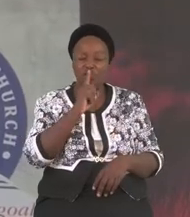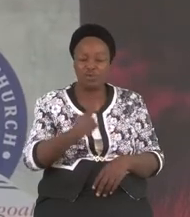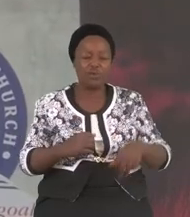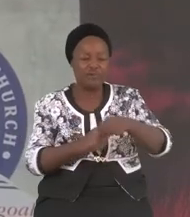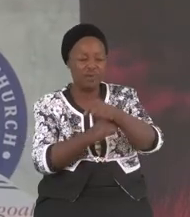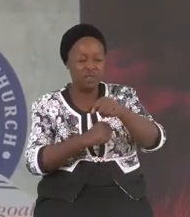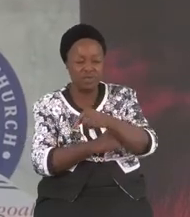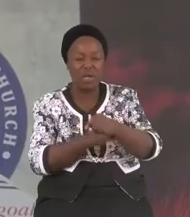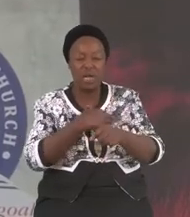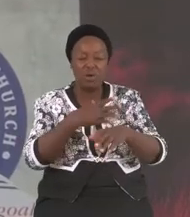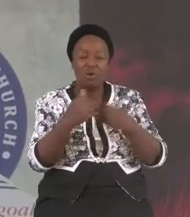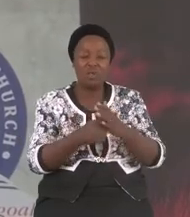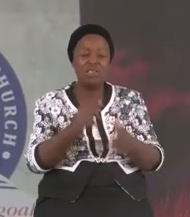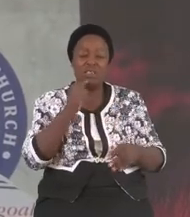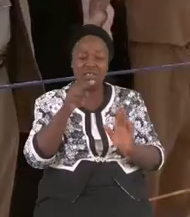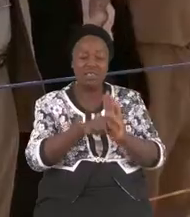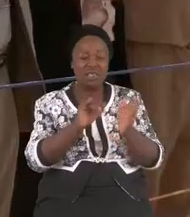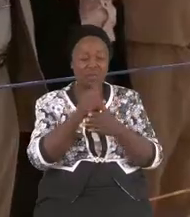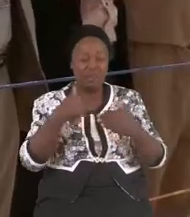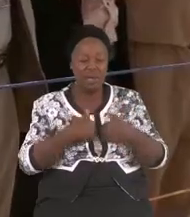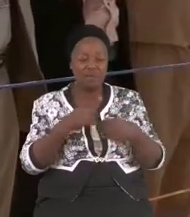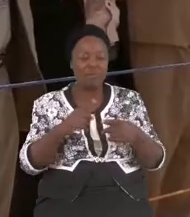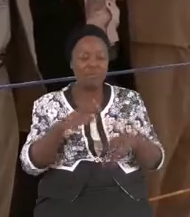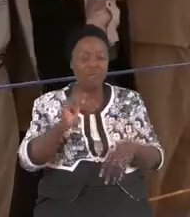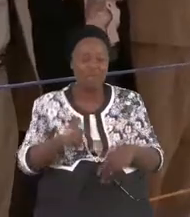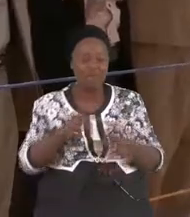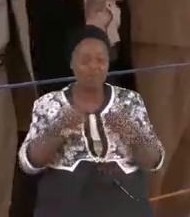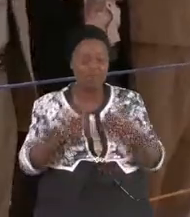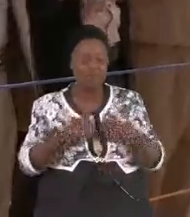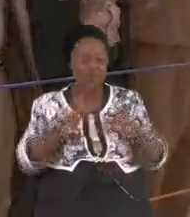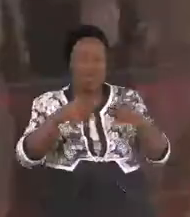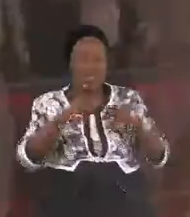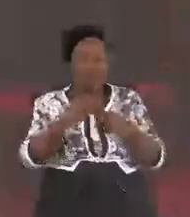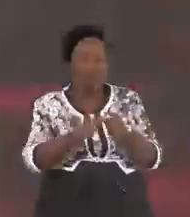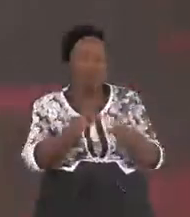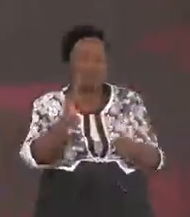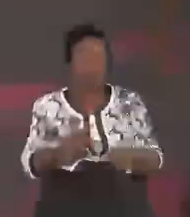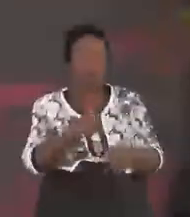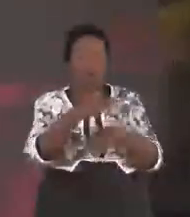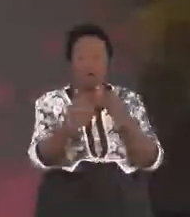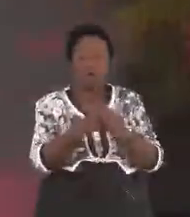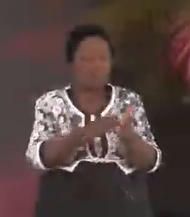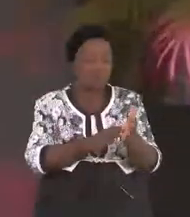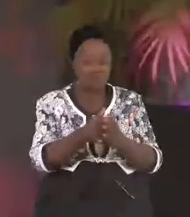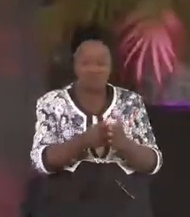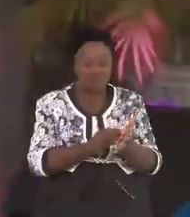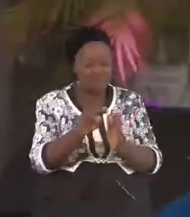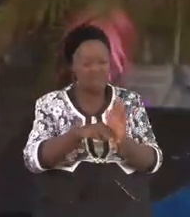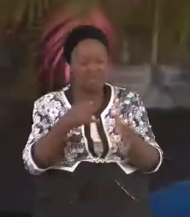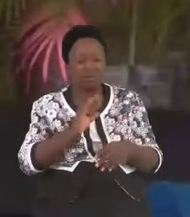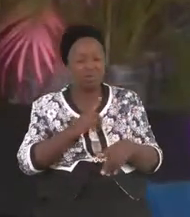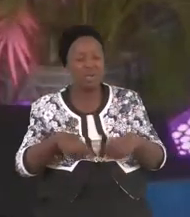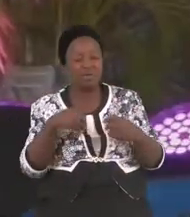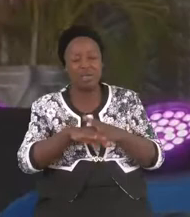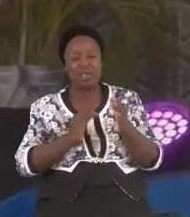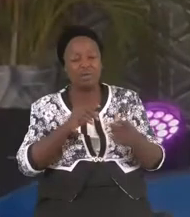have, grant unto everyone. Amen. All the dullness, all the weakness of our lives, in our spirit, in